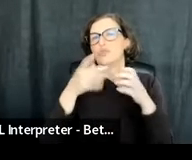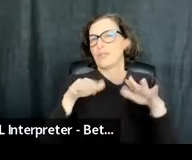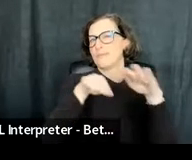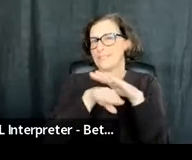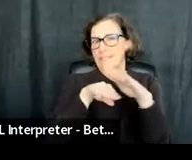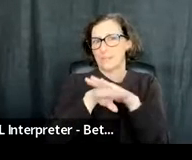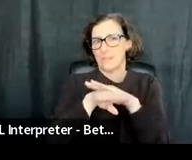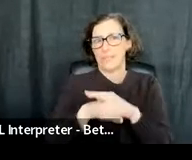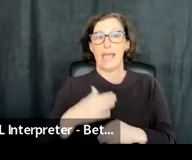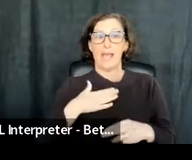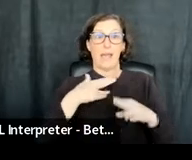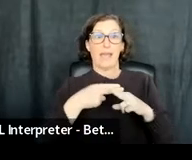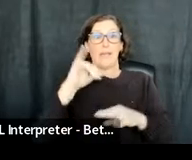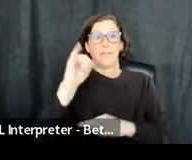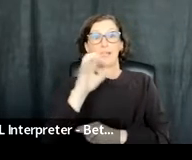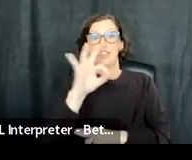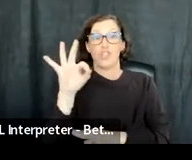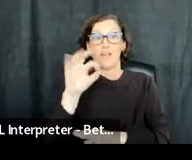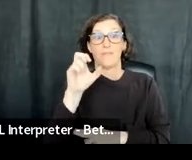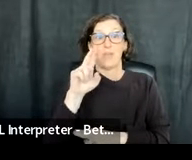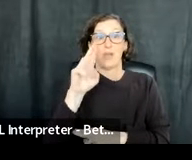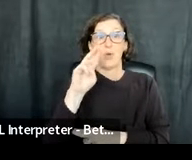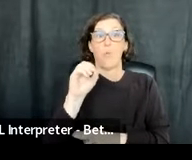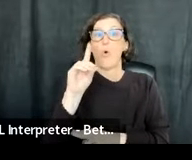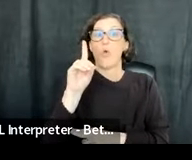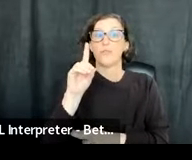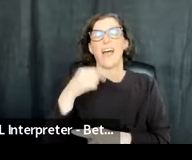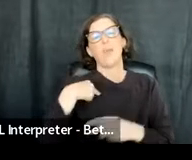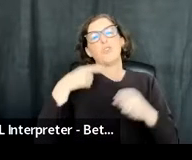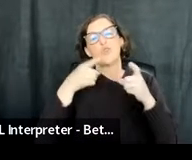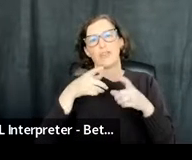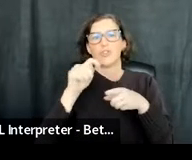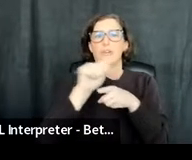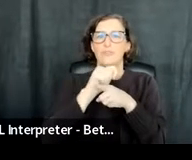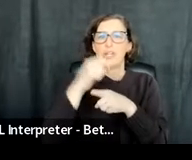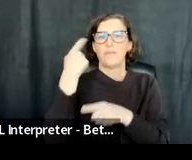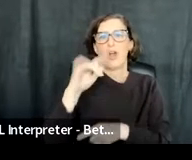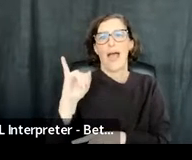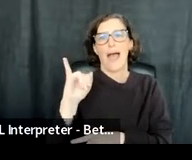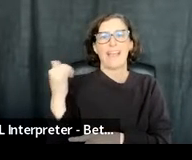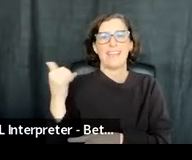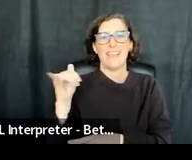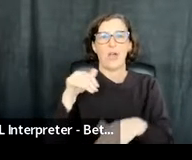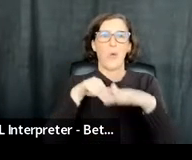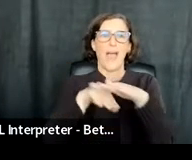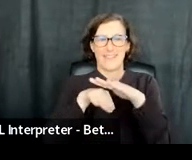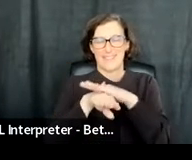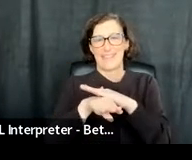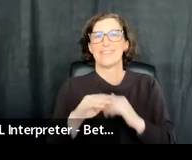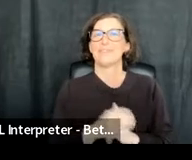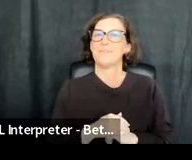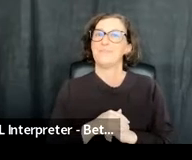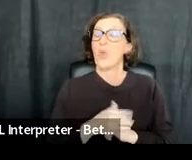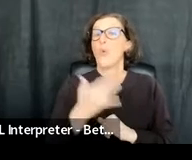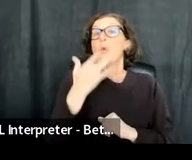Hi, and I'm Jeff Ermold. I'm the Director of Training for iYellow Access for part of the iYellow group. And we are lucky enough